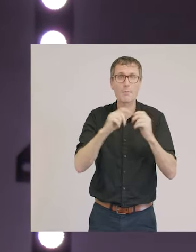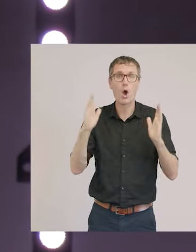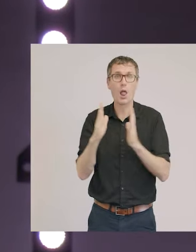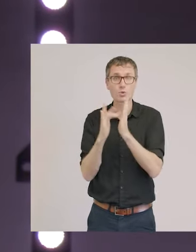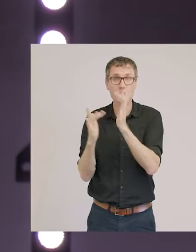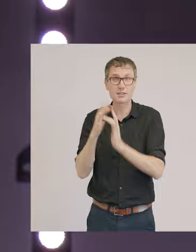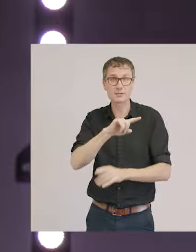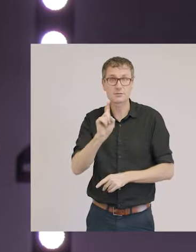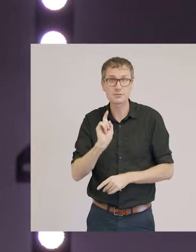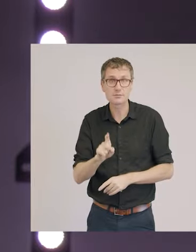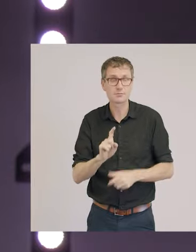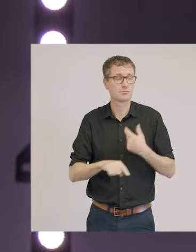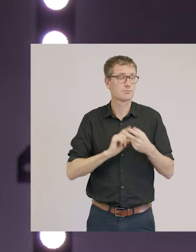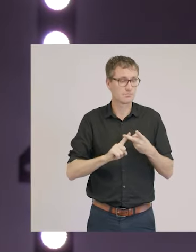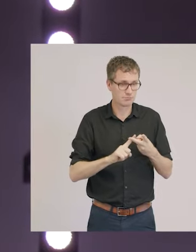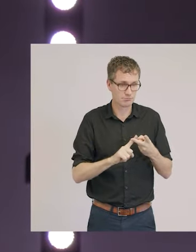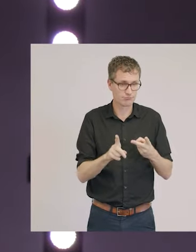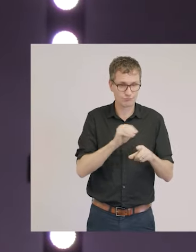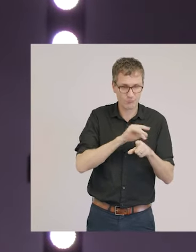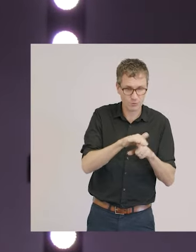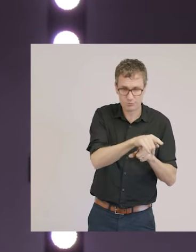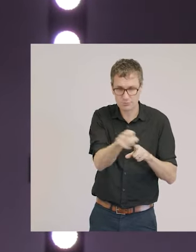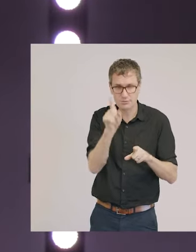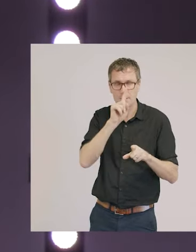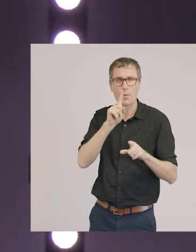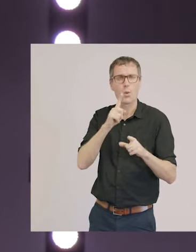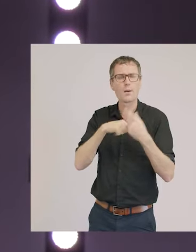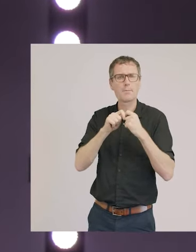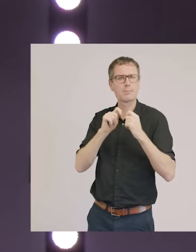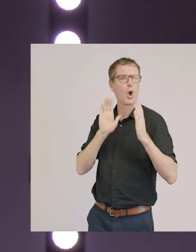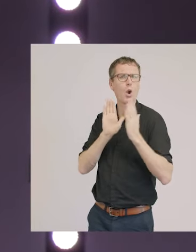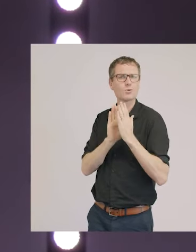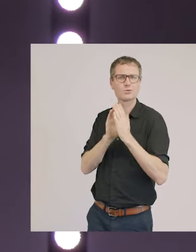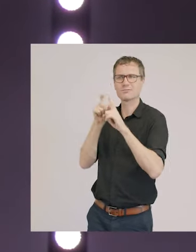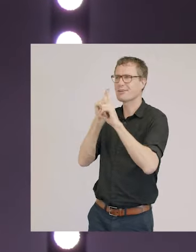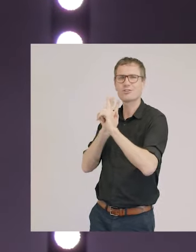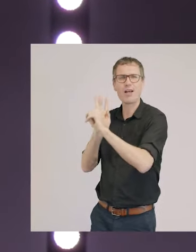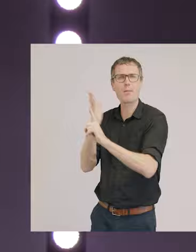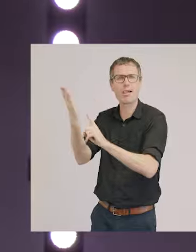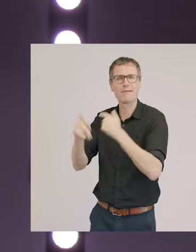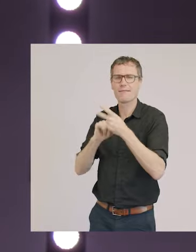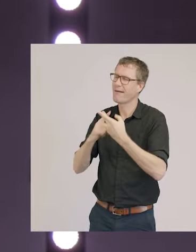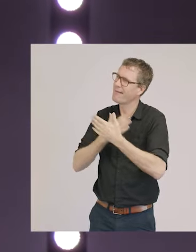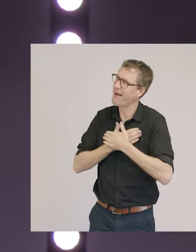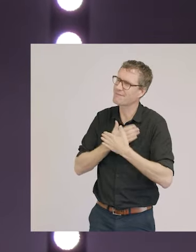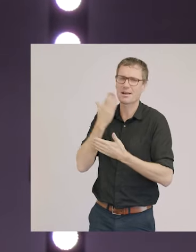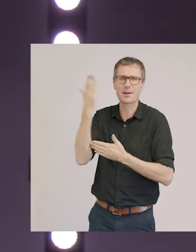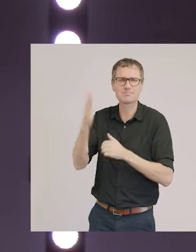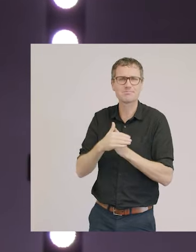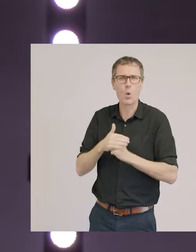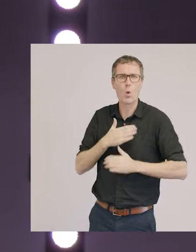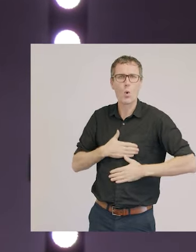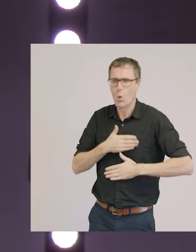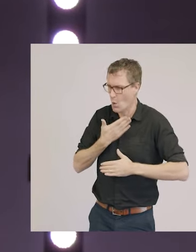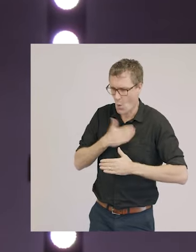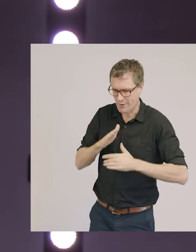it bring people closer to Jesus? Does it cause people to be closer disciples, to love God more, to be more hungry